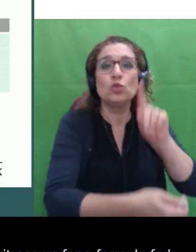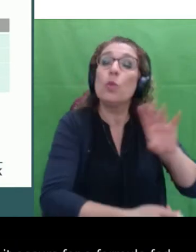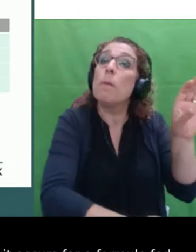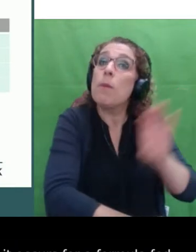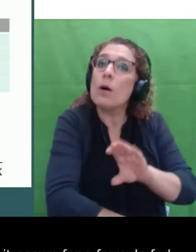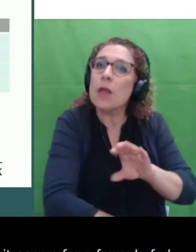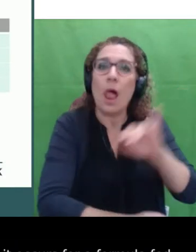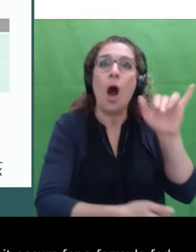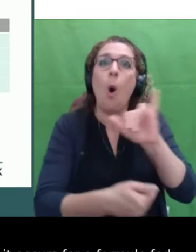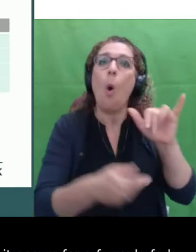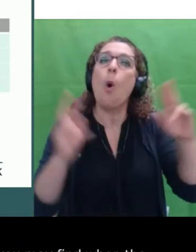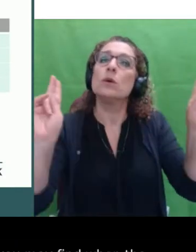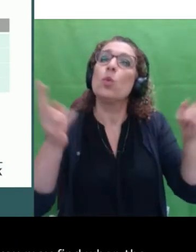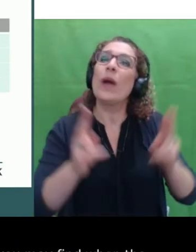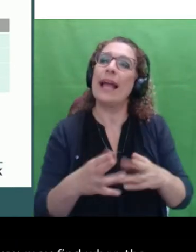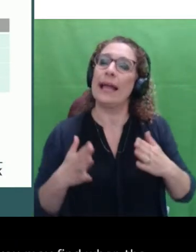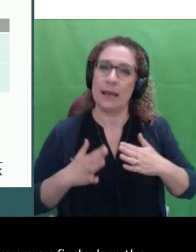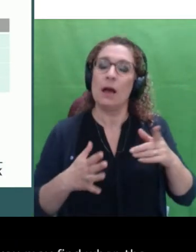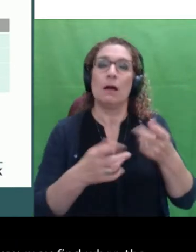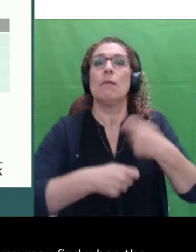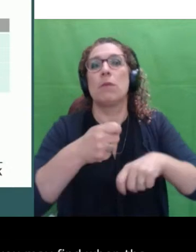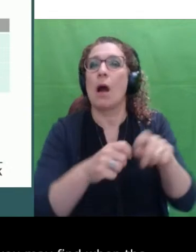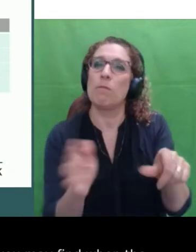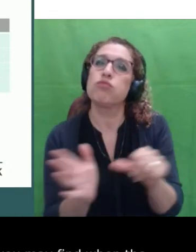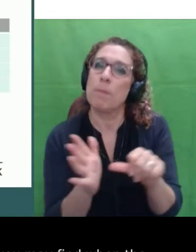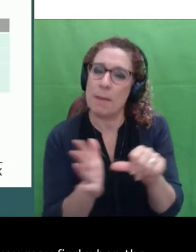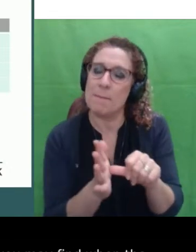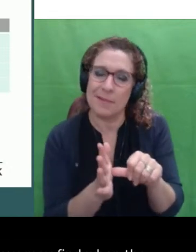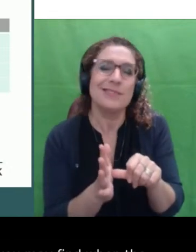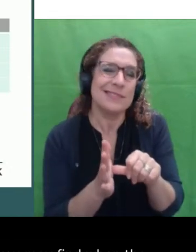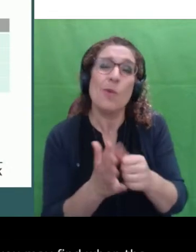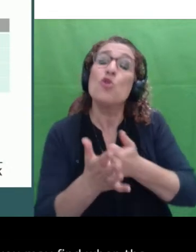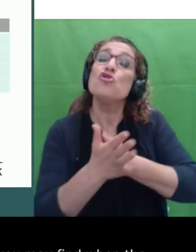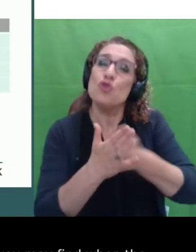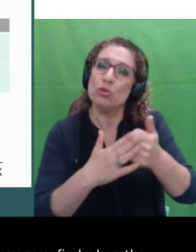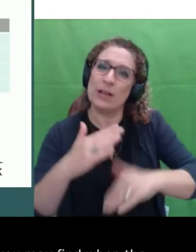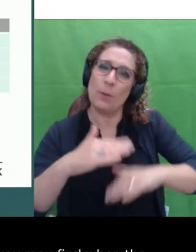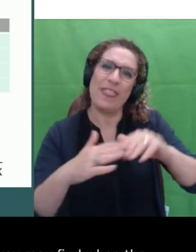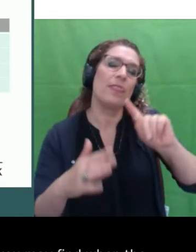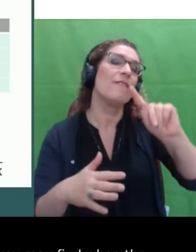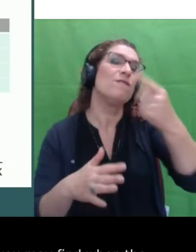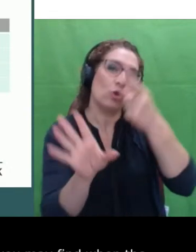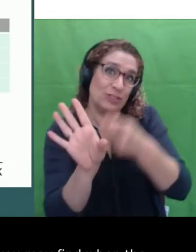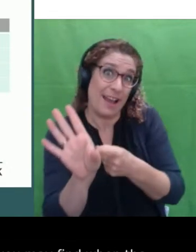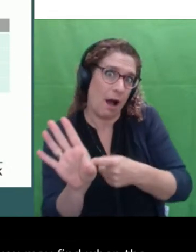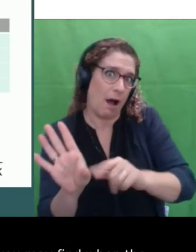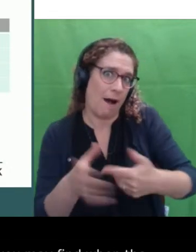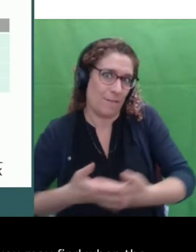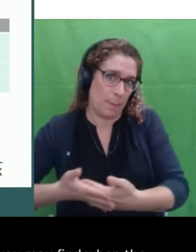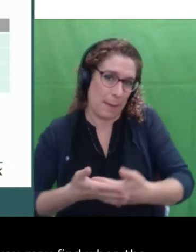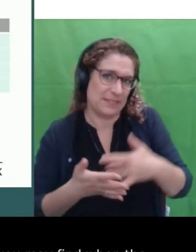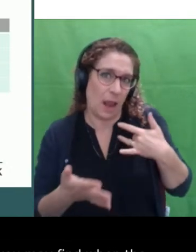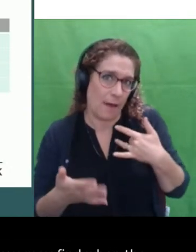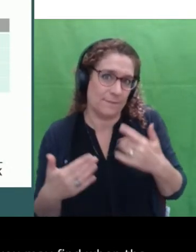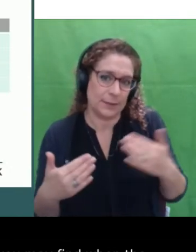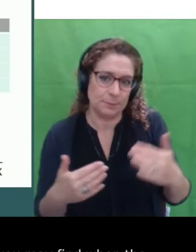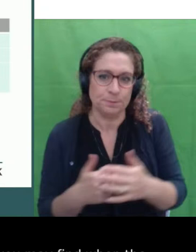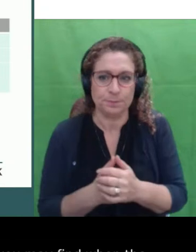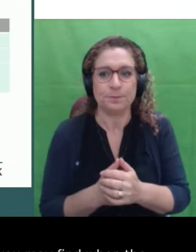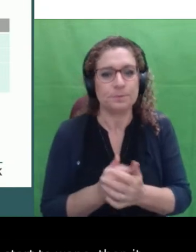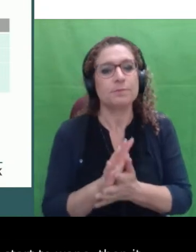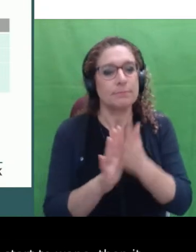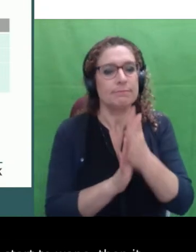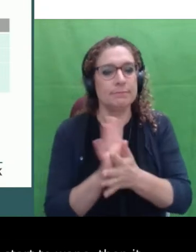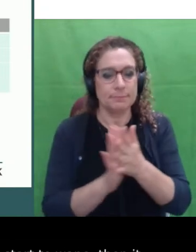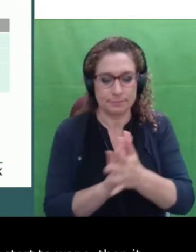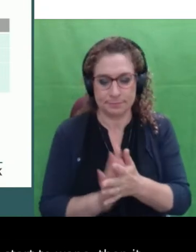wean that's when the problem occurs so it presents in the first year of life but usually the first couple of months so they get early onset of eczema